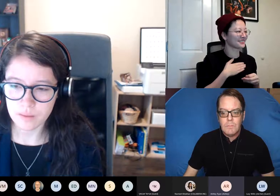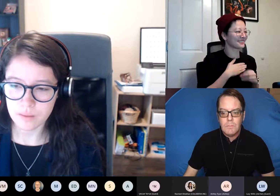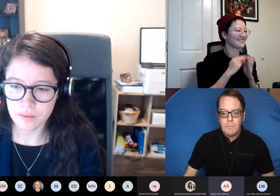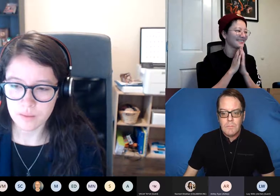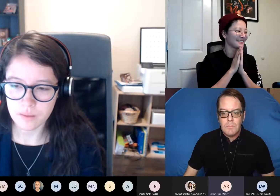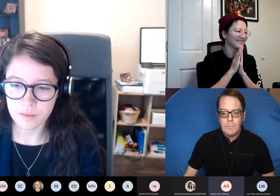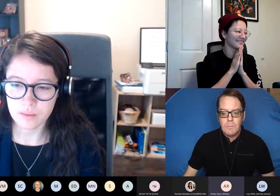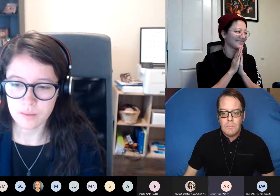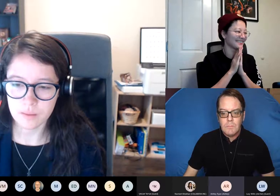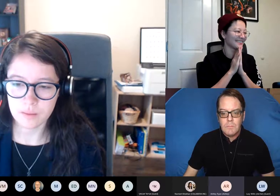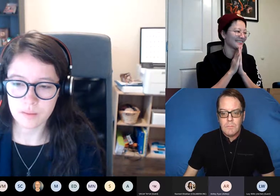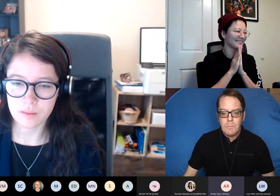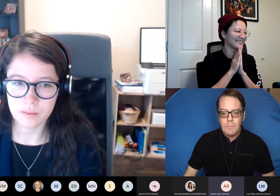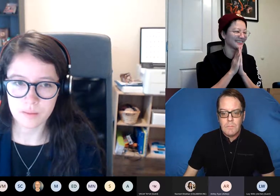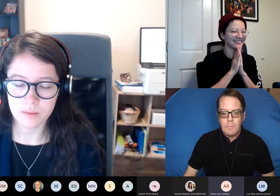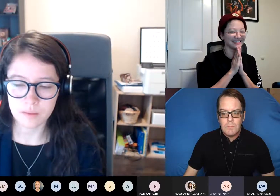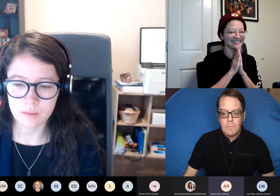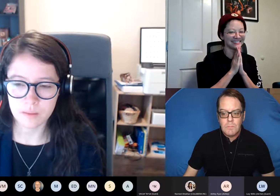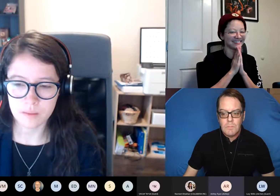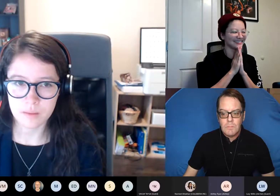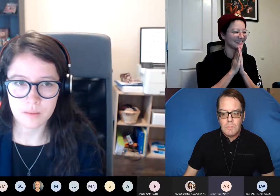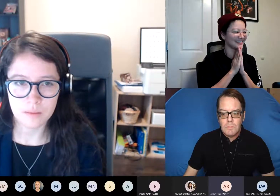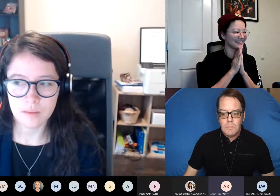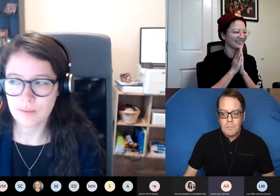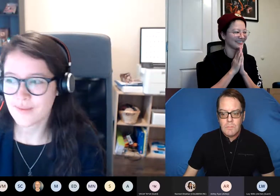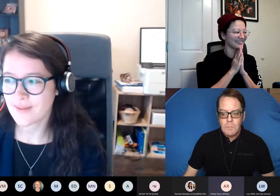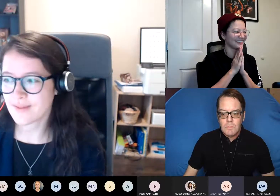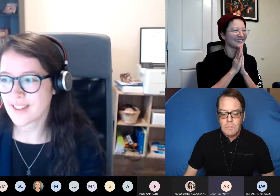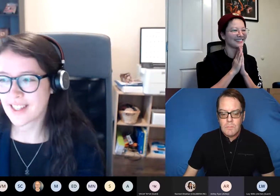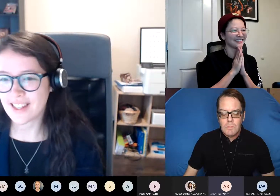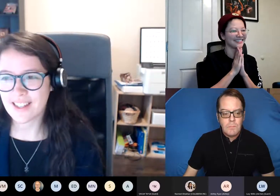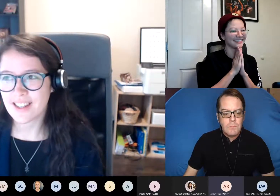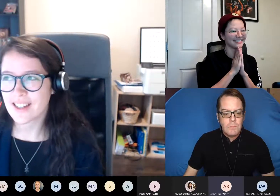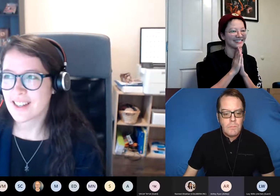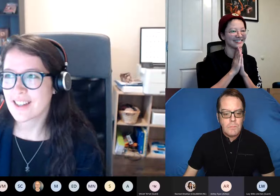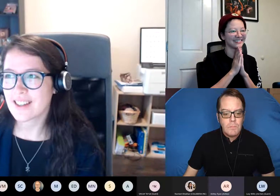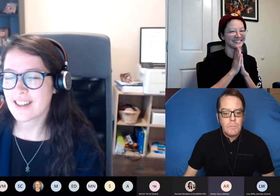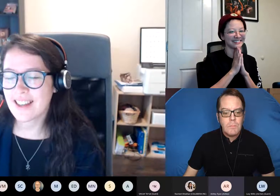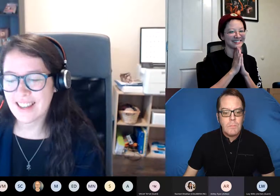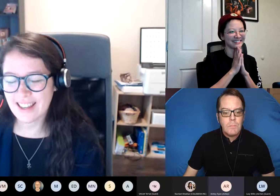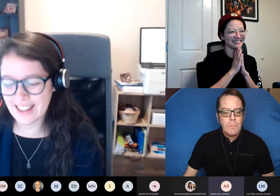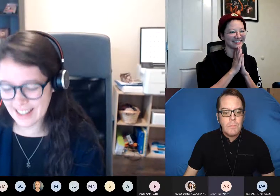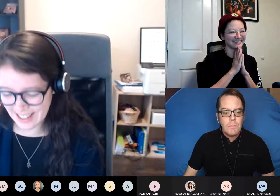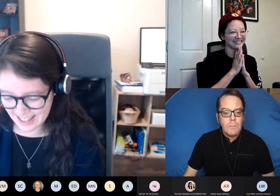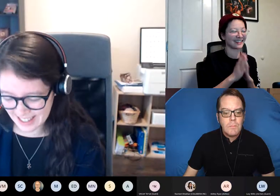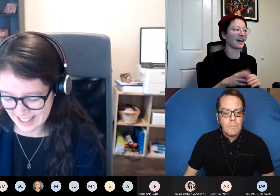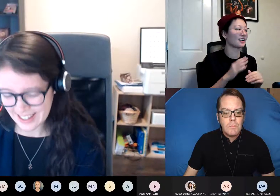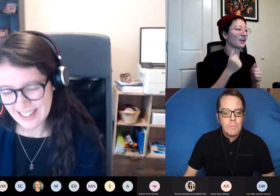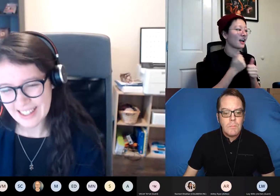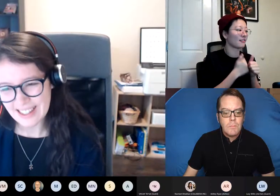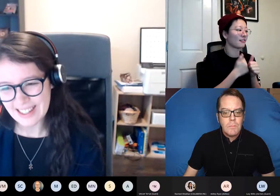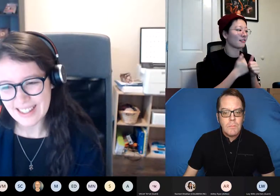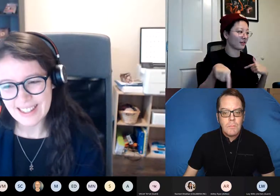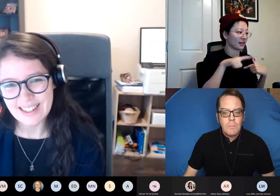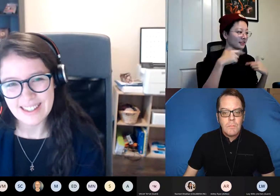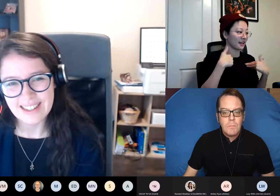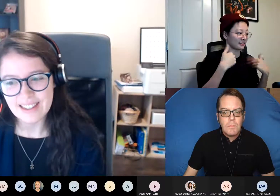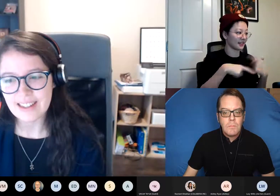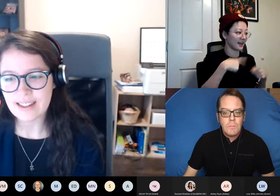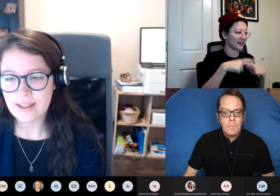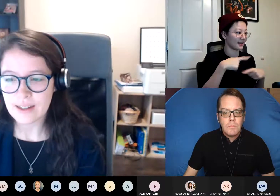through deaf culture and deaf community. And again, please consider donating to Deaf Spotlight.